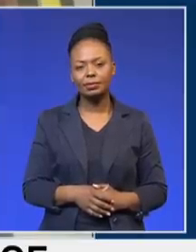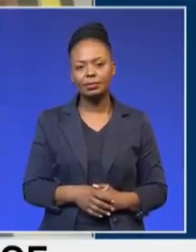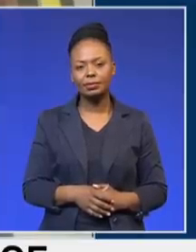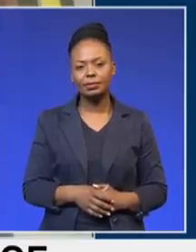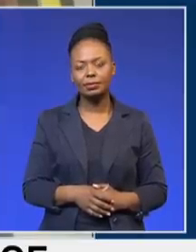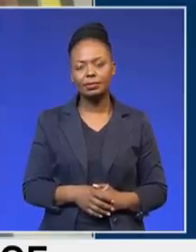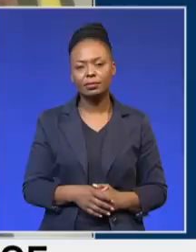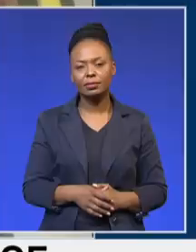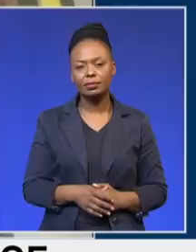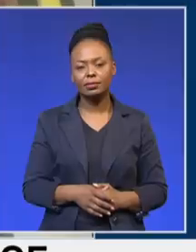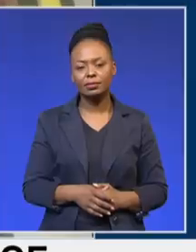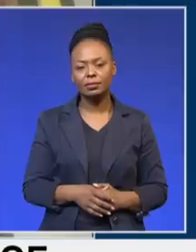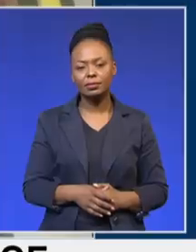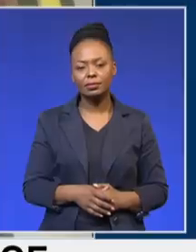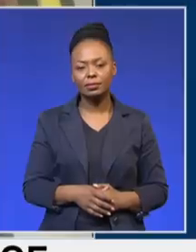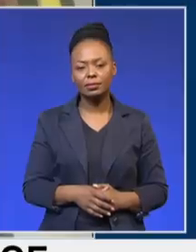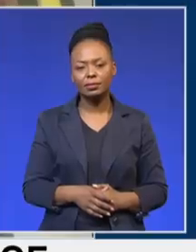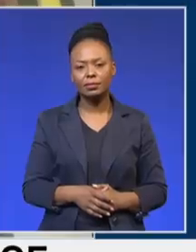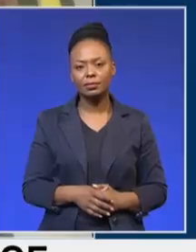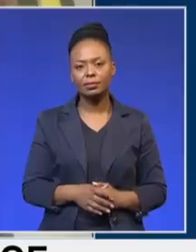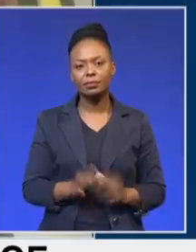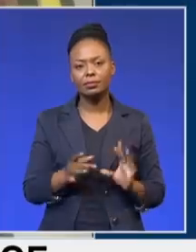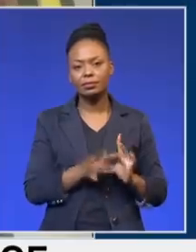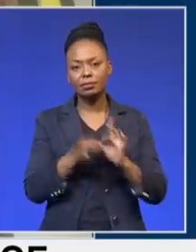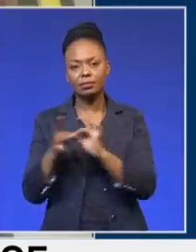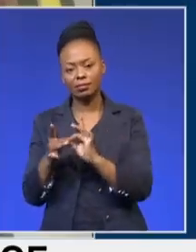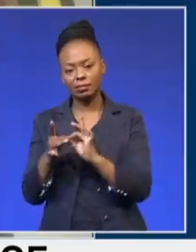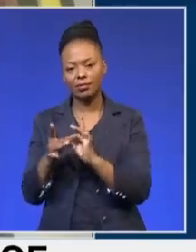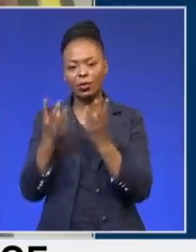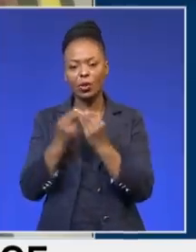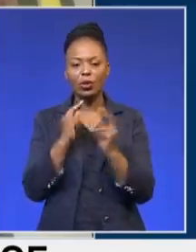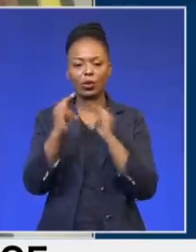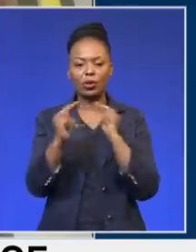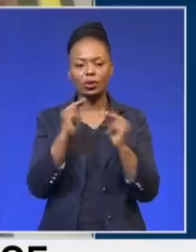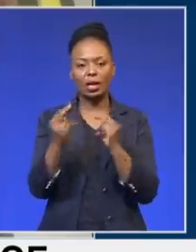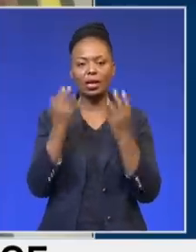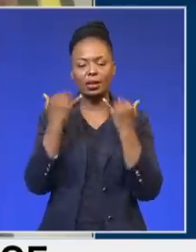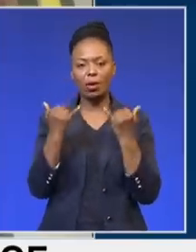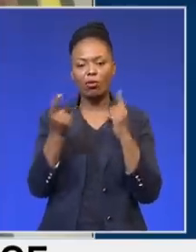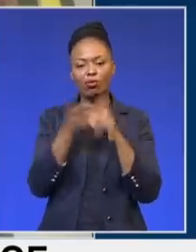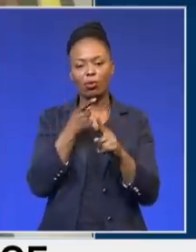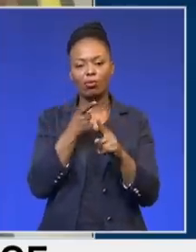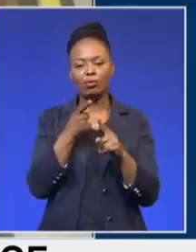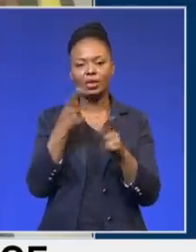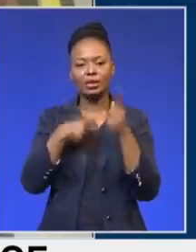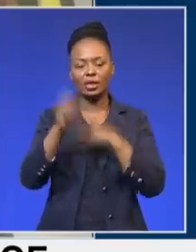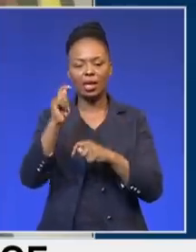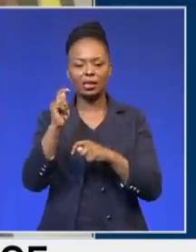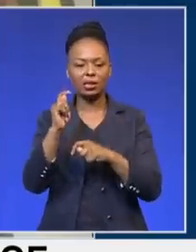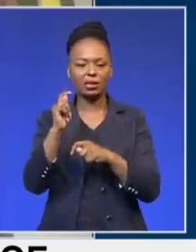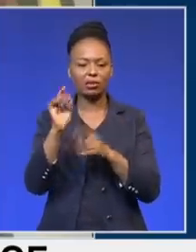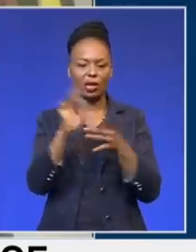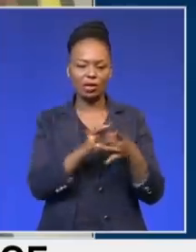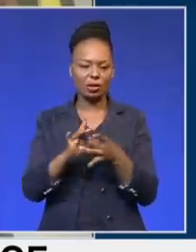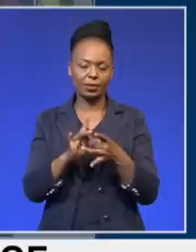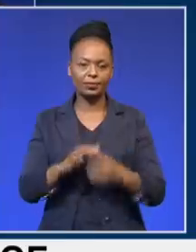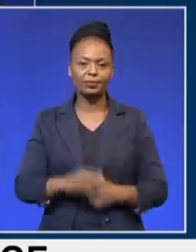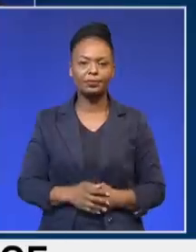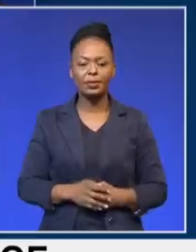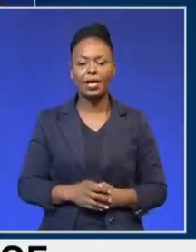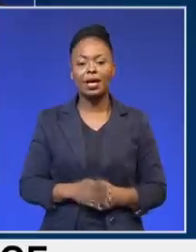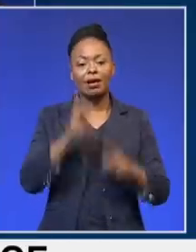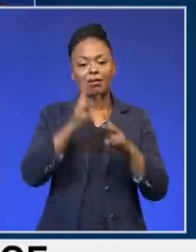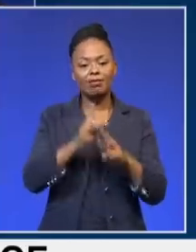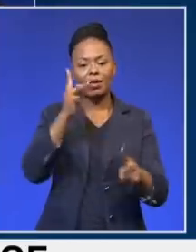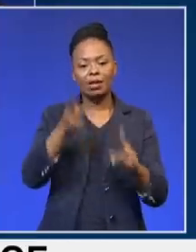is on the basis of our relationship with either China, they have to negotiate, they have to bargain from the trading relation. A quick final one from